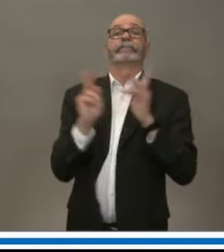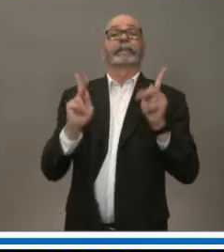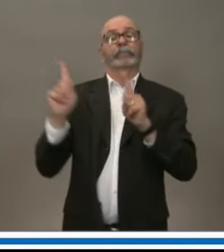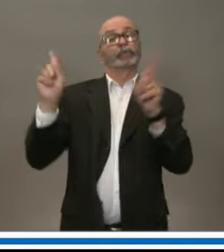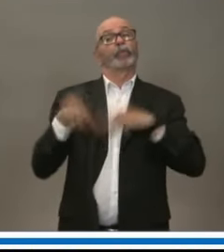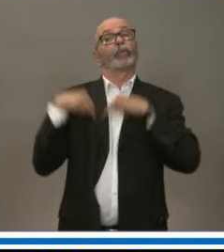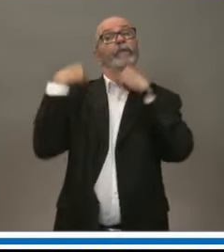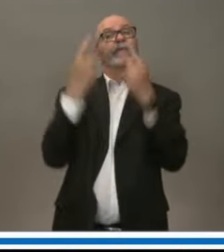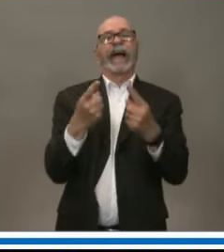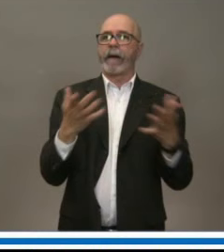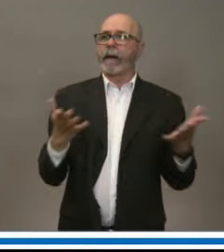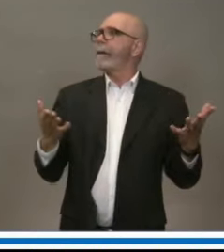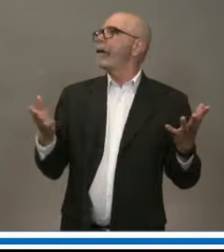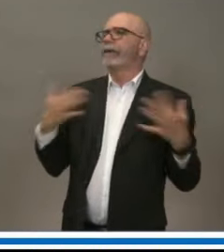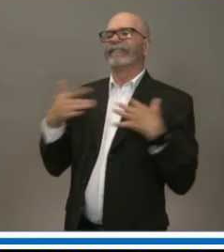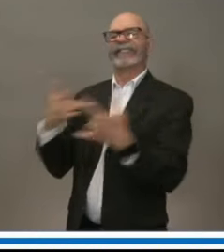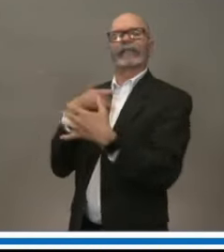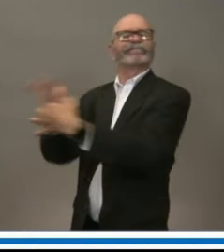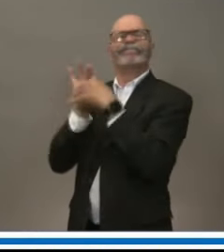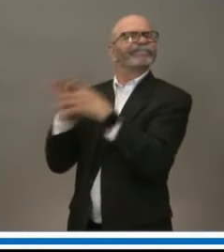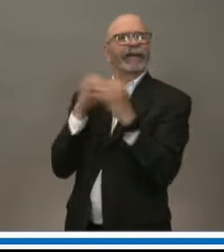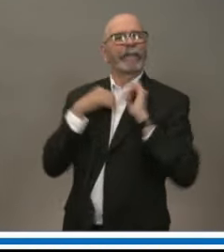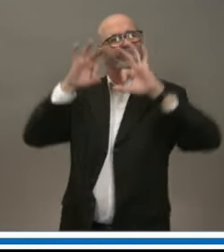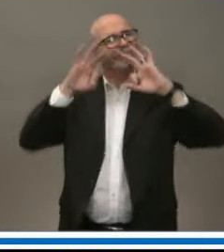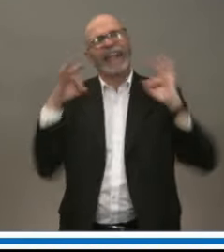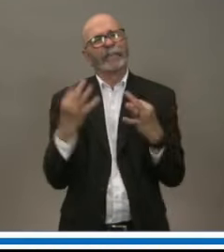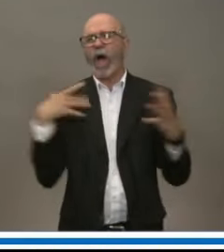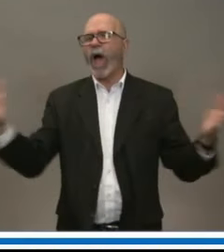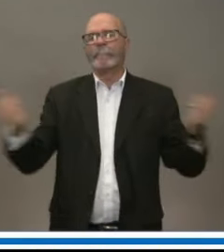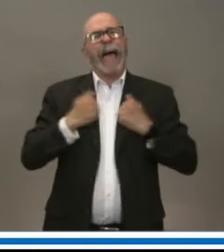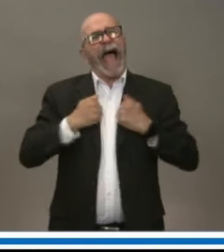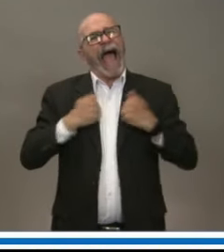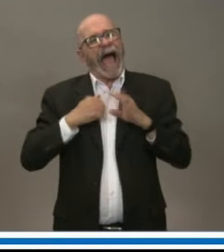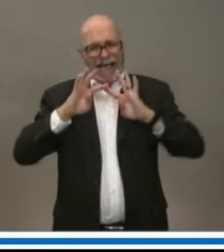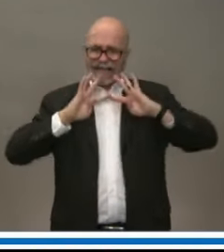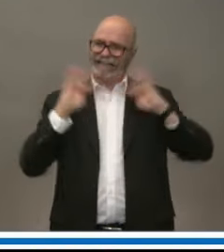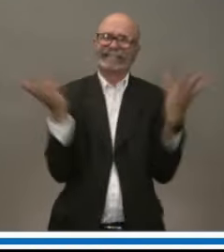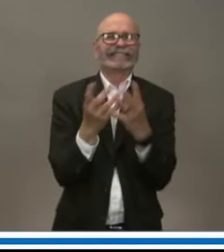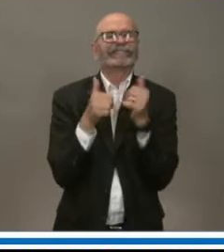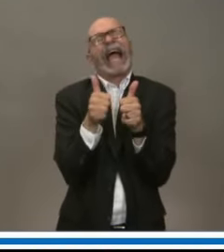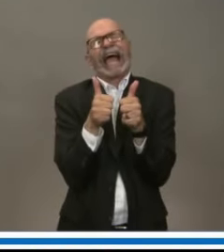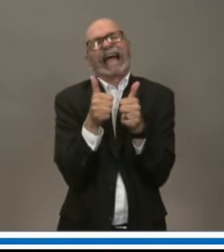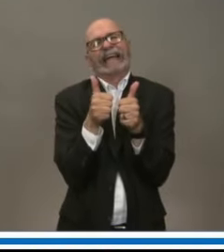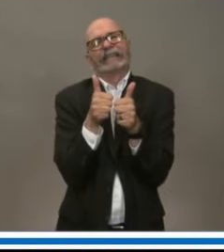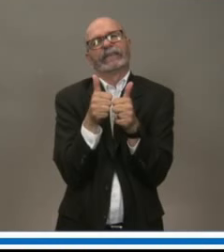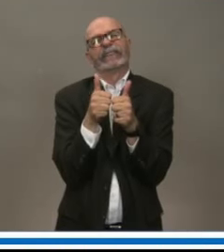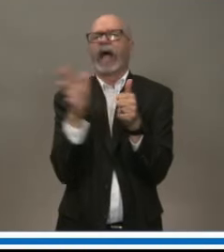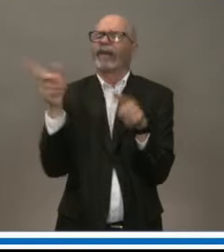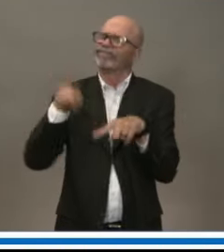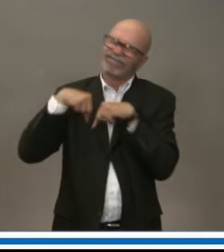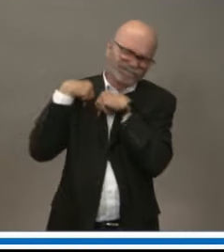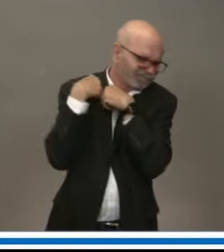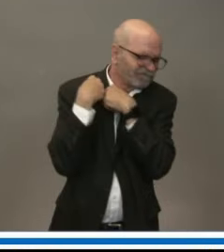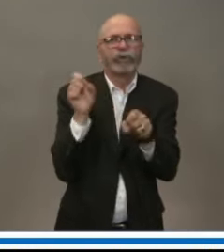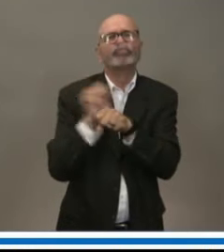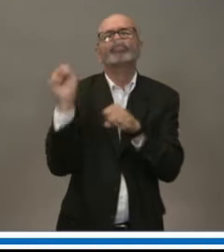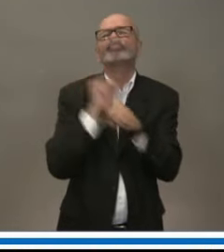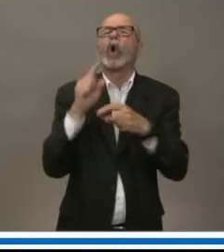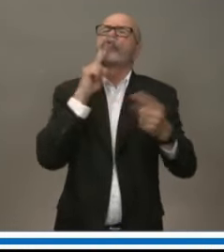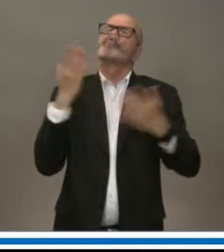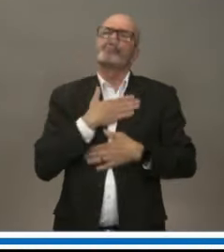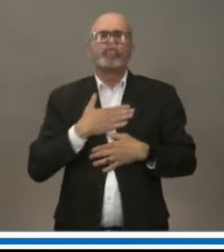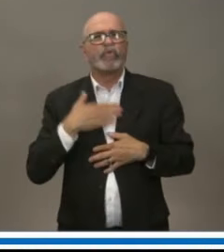They play a very important role in the agricultural sector, and it's their hard work and the hard work of the men and women who are farming in this province that